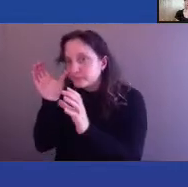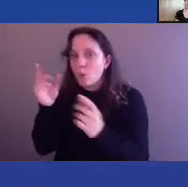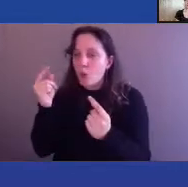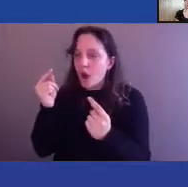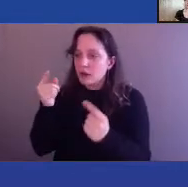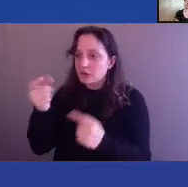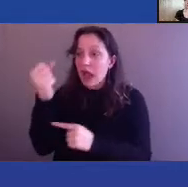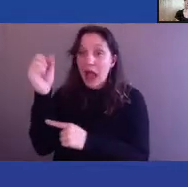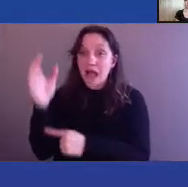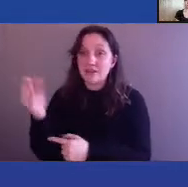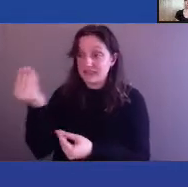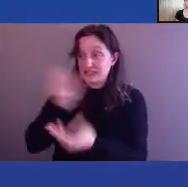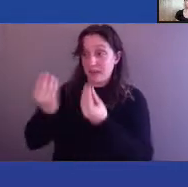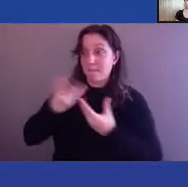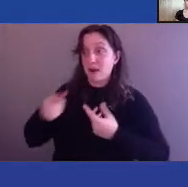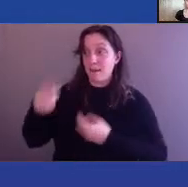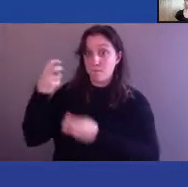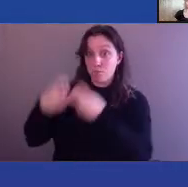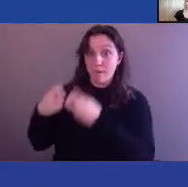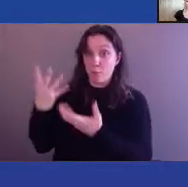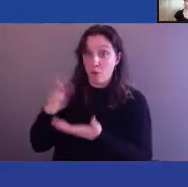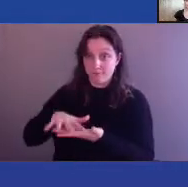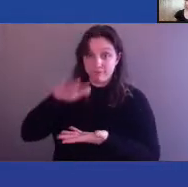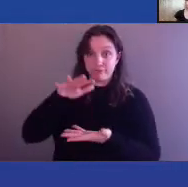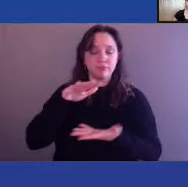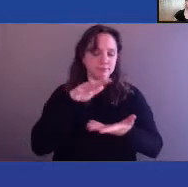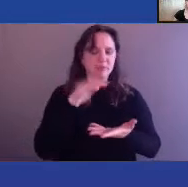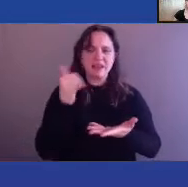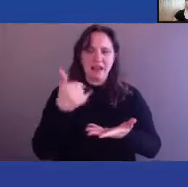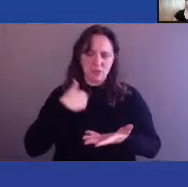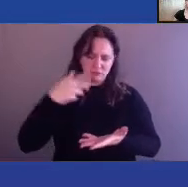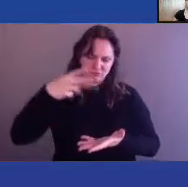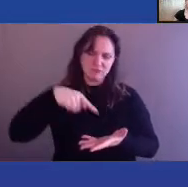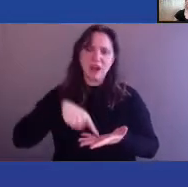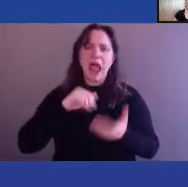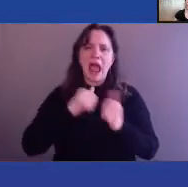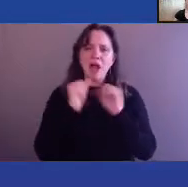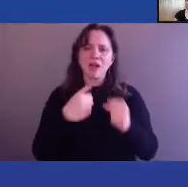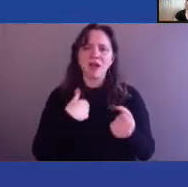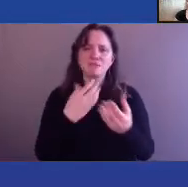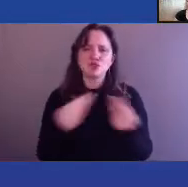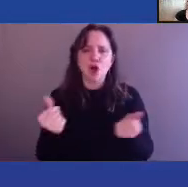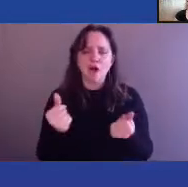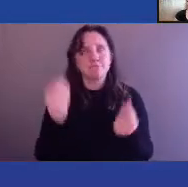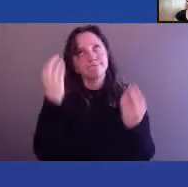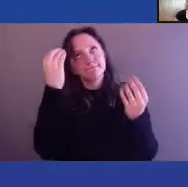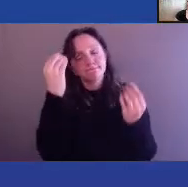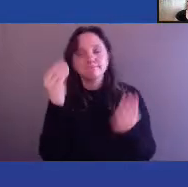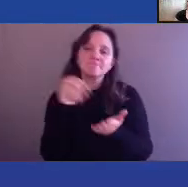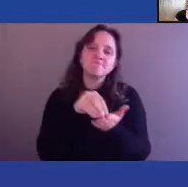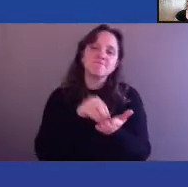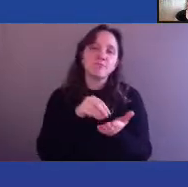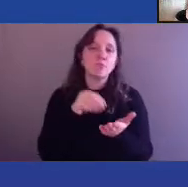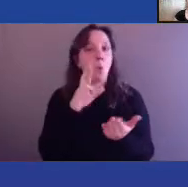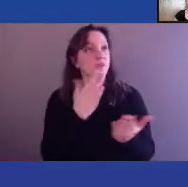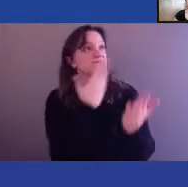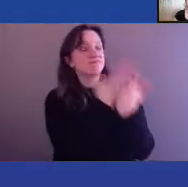by activists. Anyone can be an advocate. I'd like to hear from y'all again.